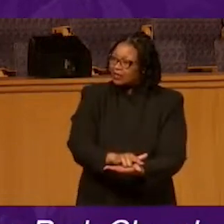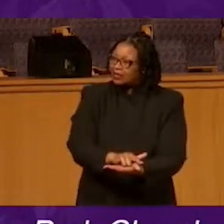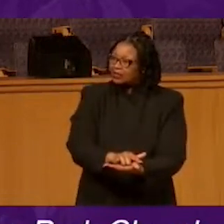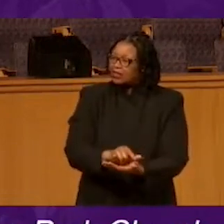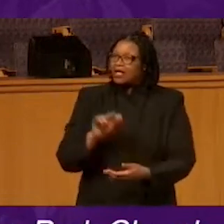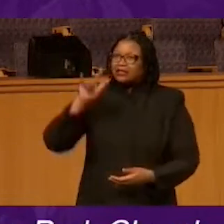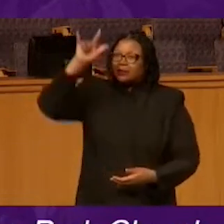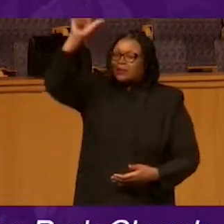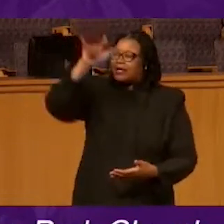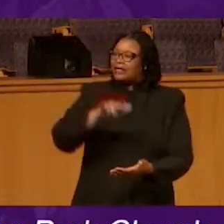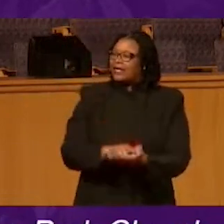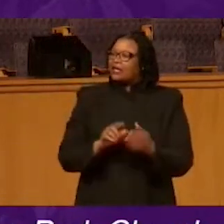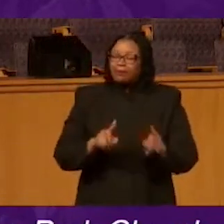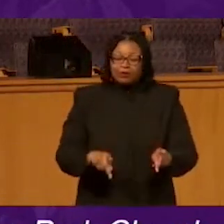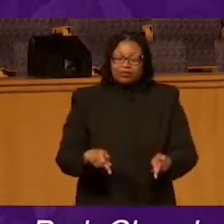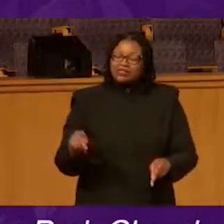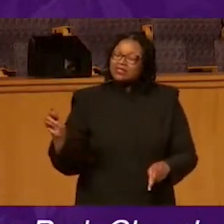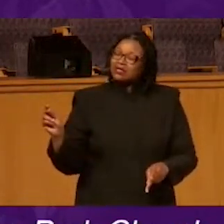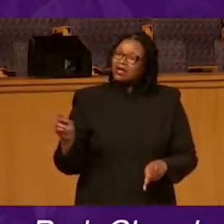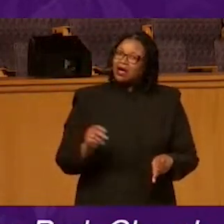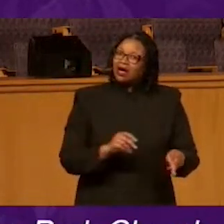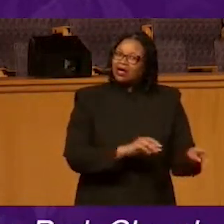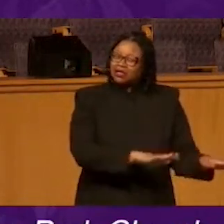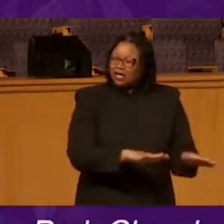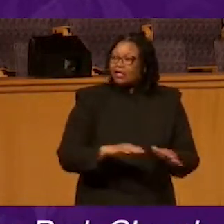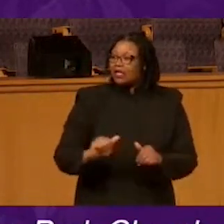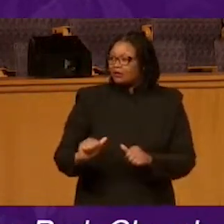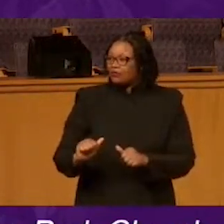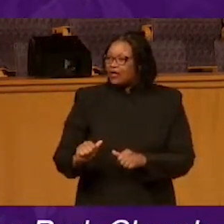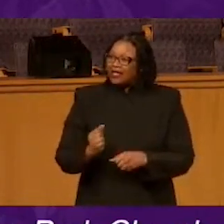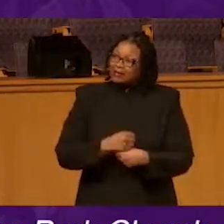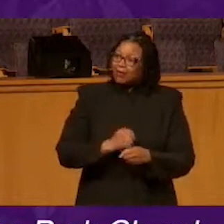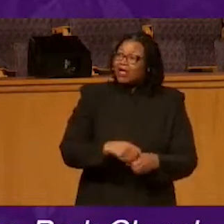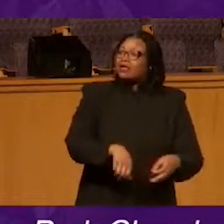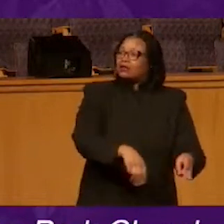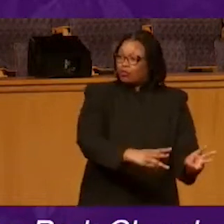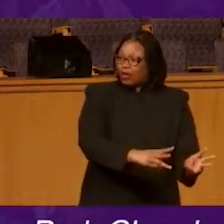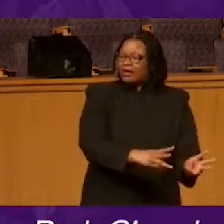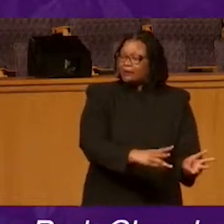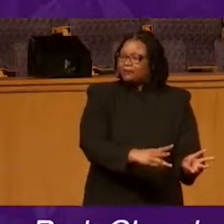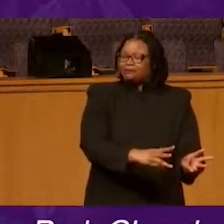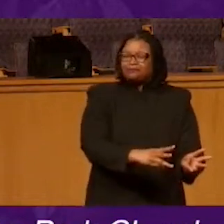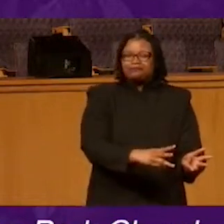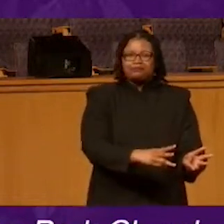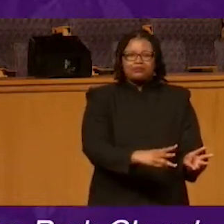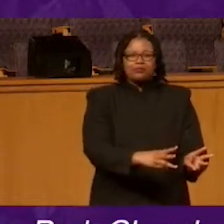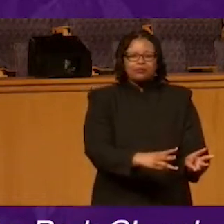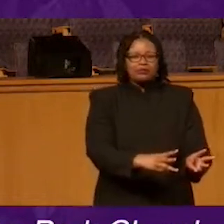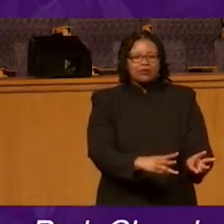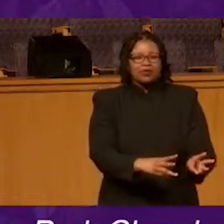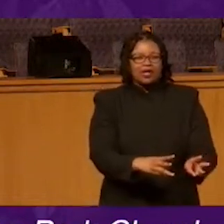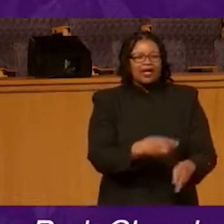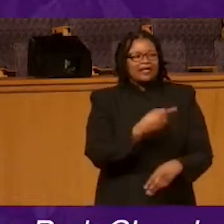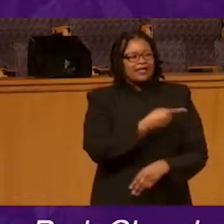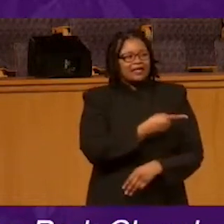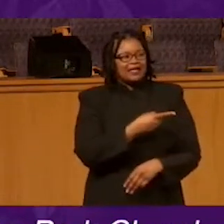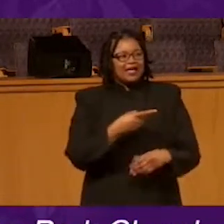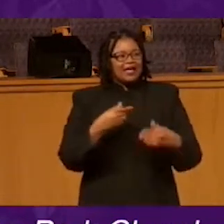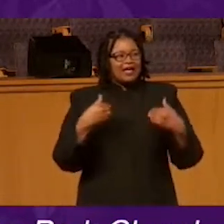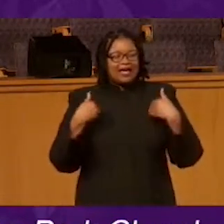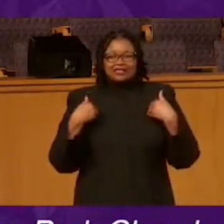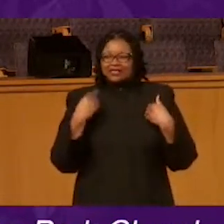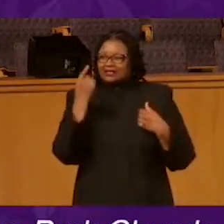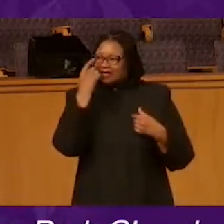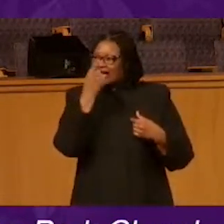plane landed, the person got off safe, and we made our way. And as you all know, I'm having these